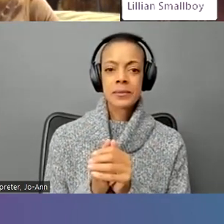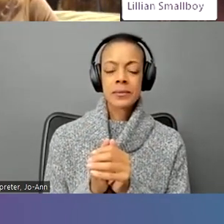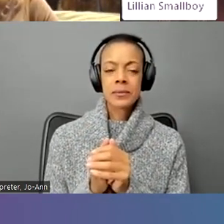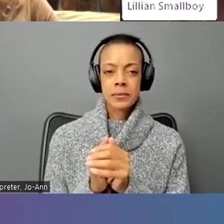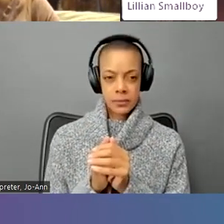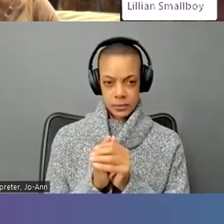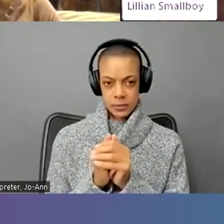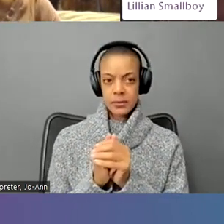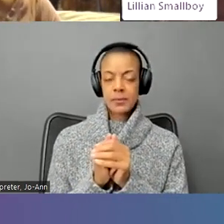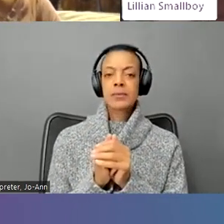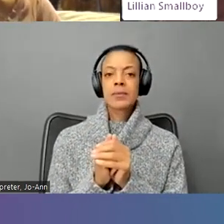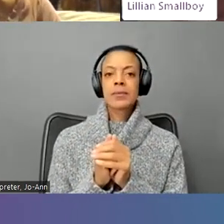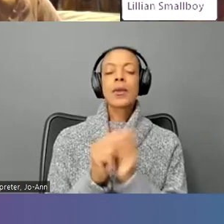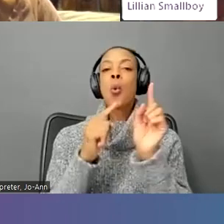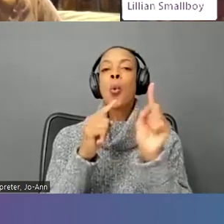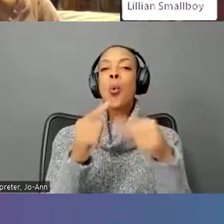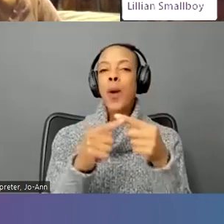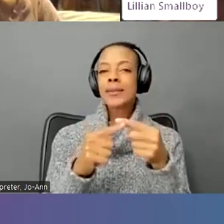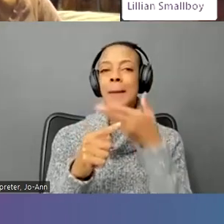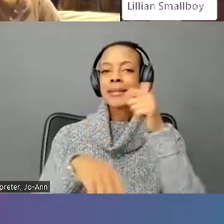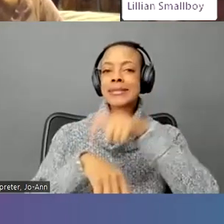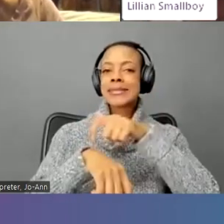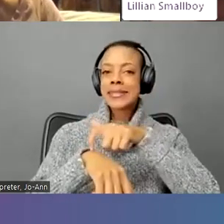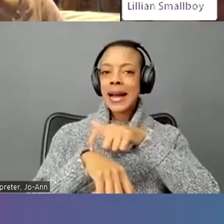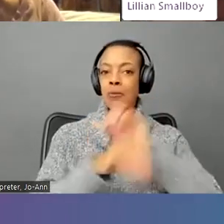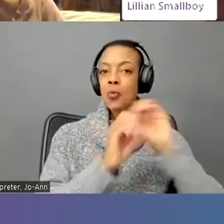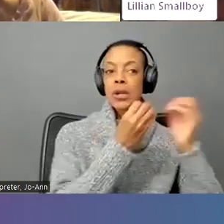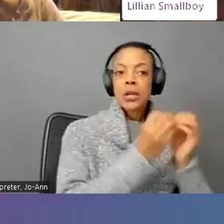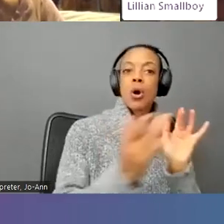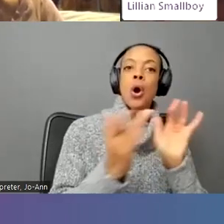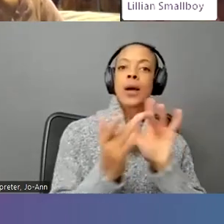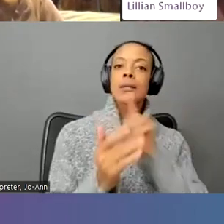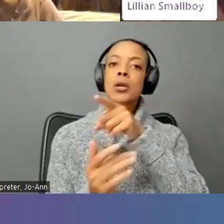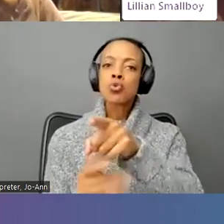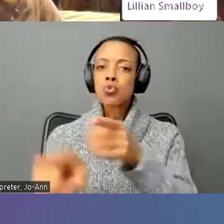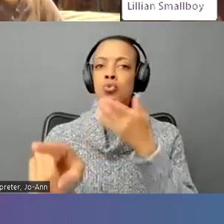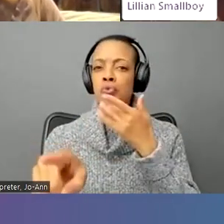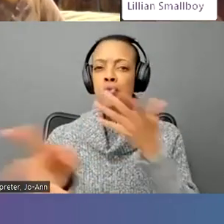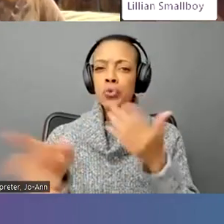and when would it be appropriate for an organization to reach out to you?